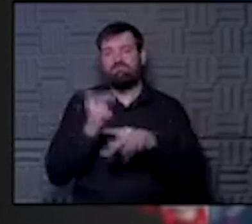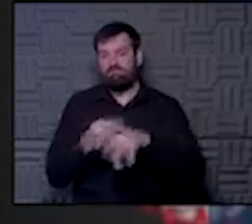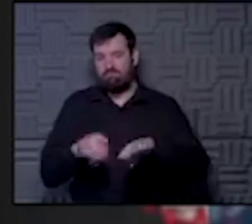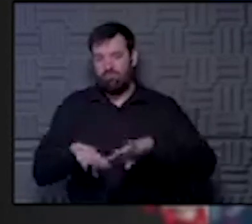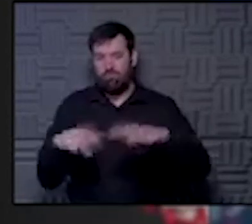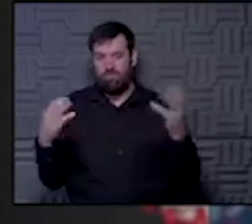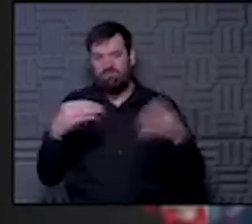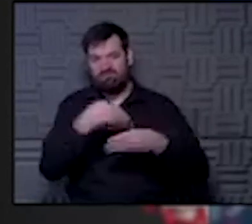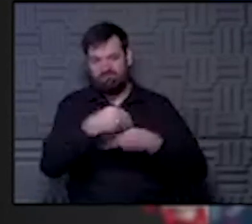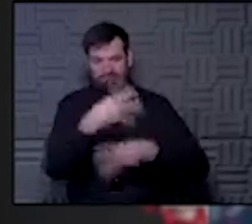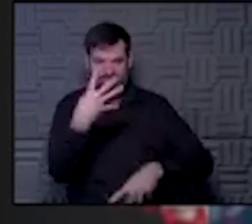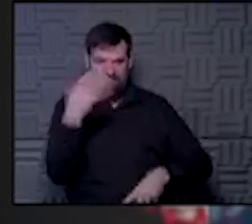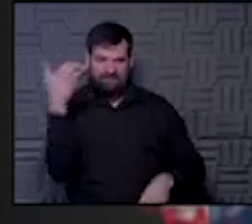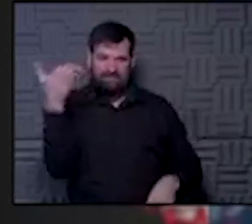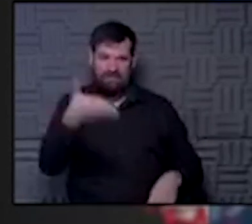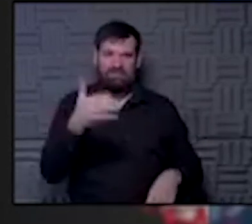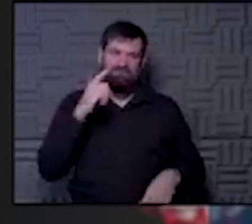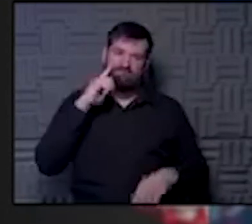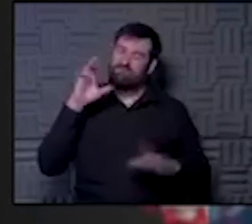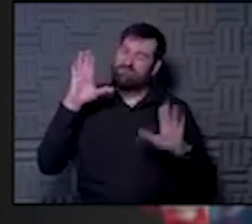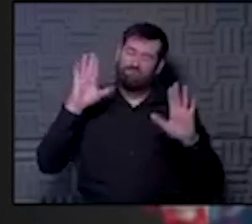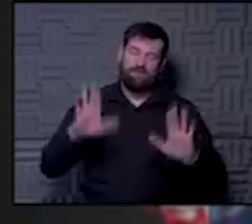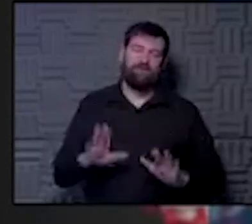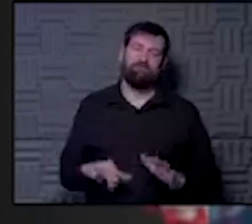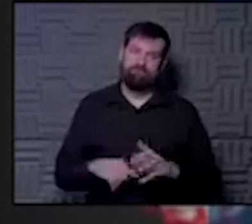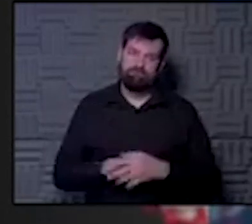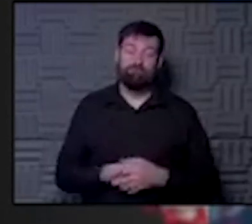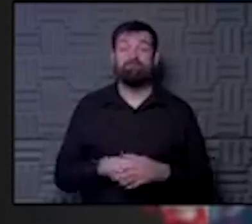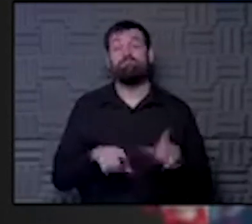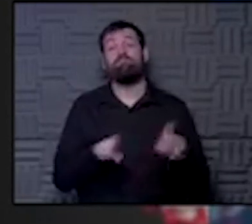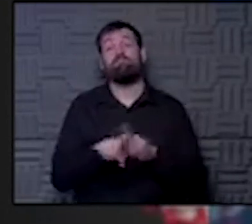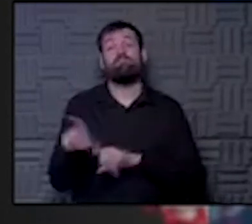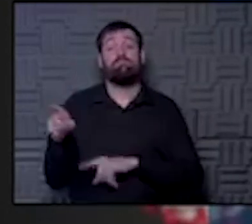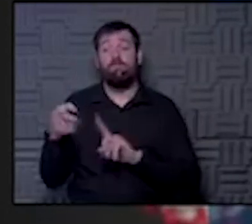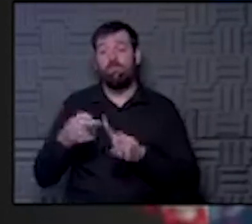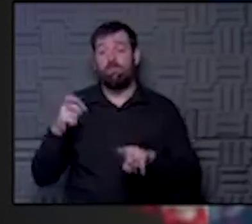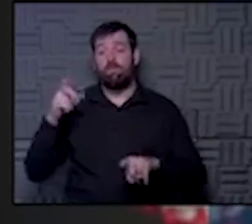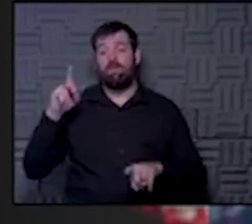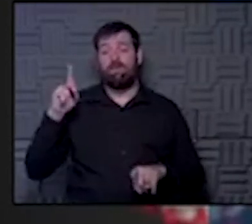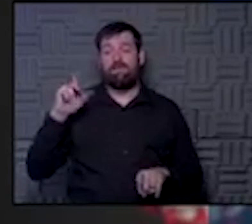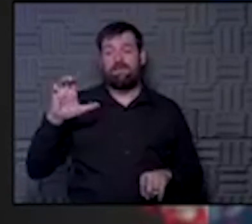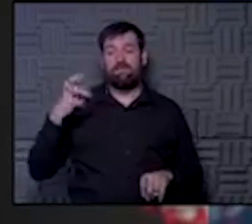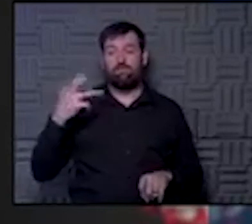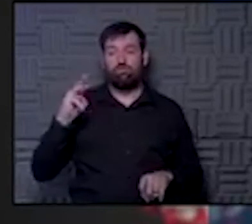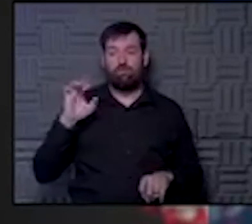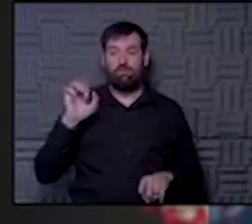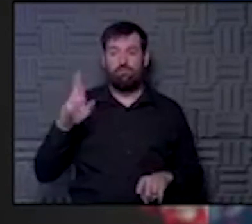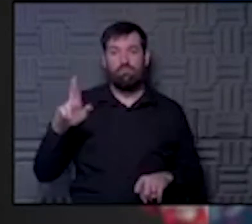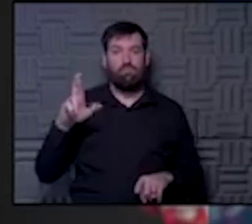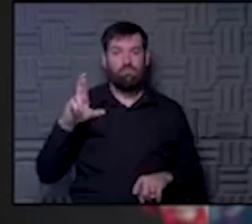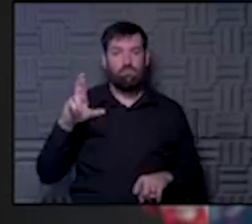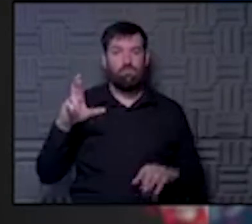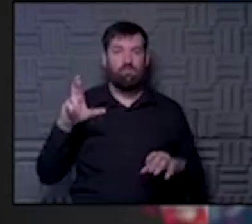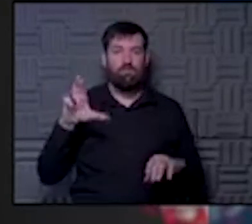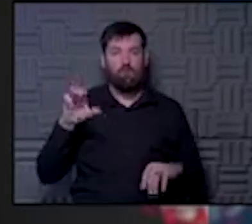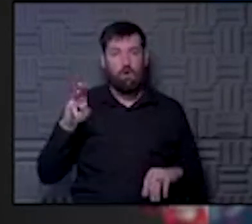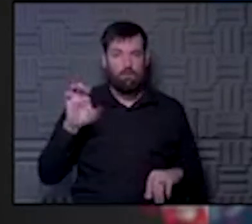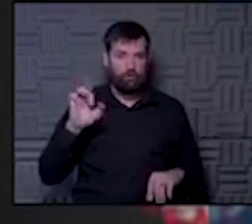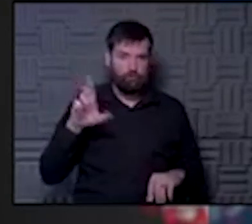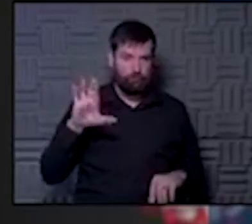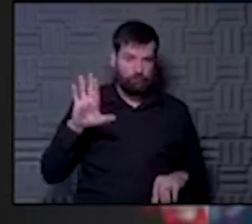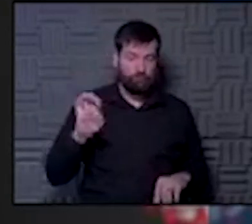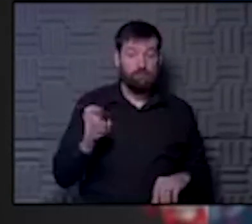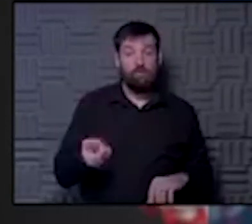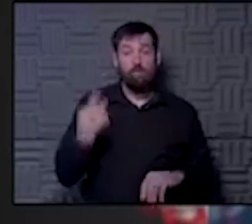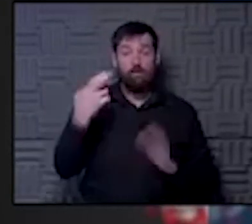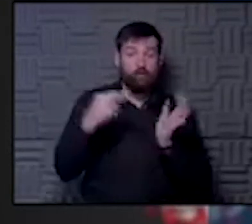There's a list of them up there. I think that's great. We'll also be hearing from the KCK Chamber of Commerce, and one of our